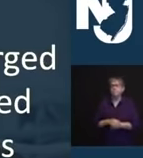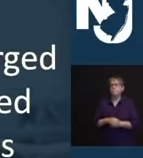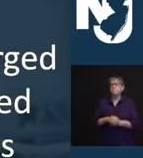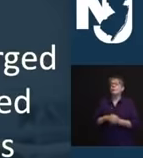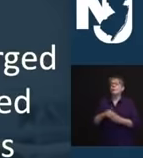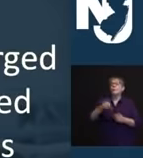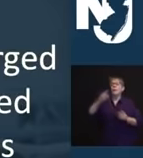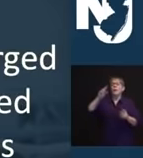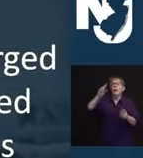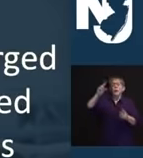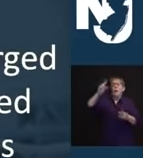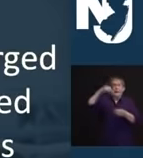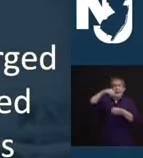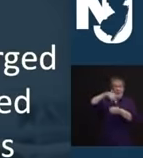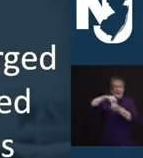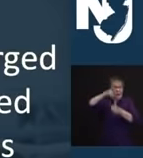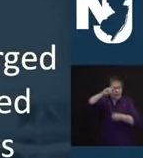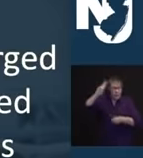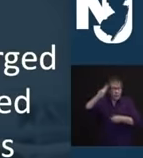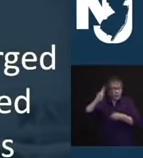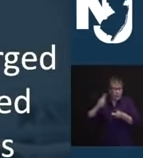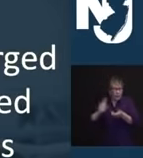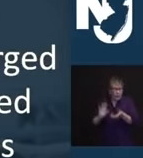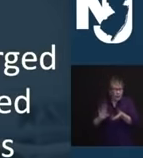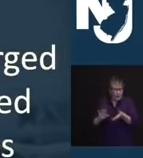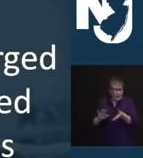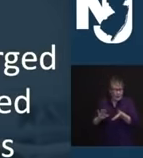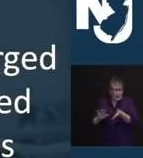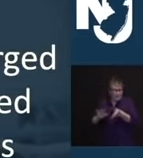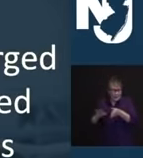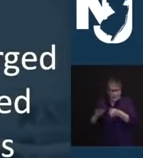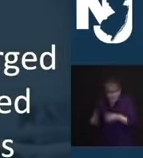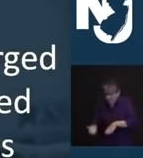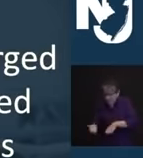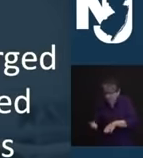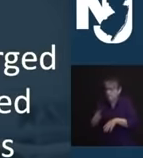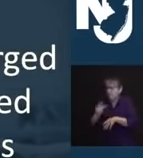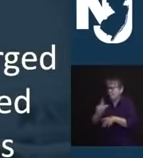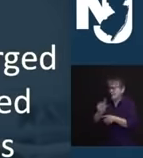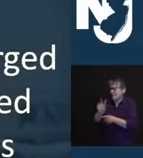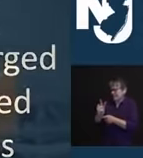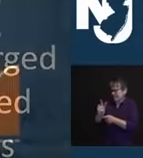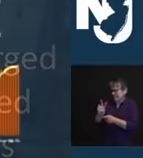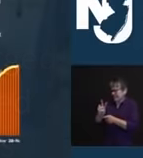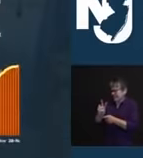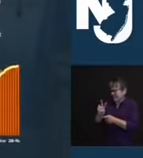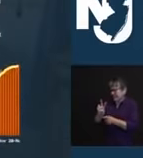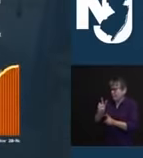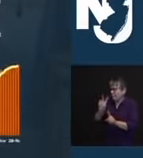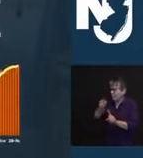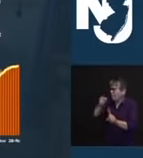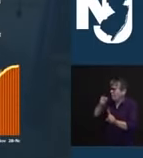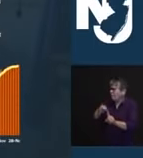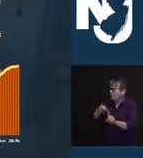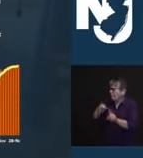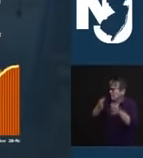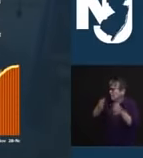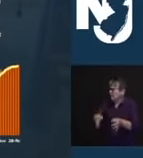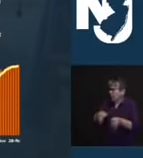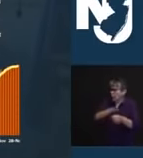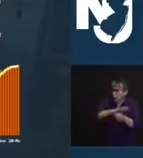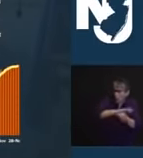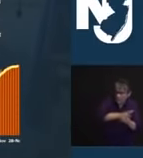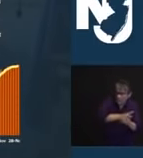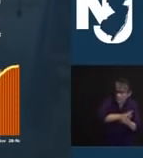yesterday 26 in-hospital fatalities. There were 575 patients in